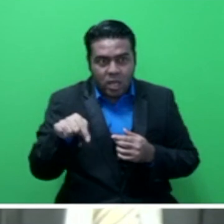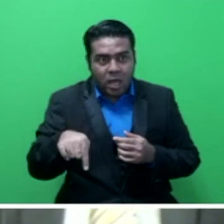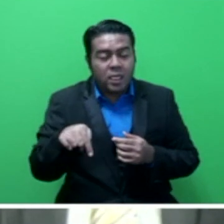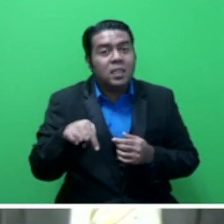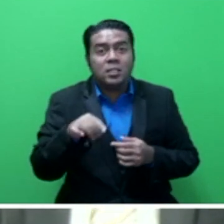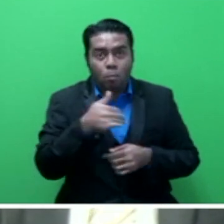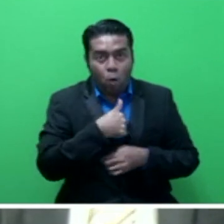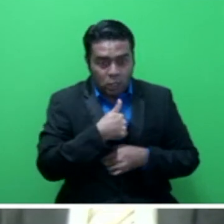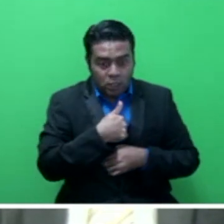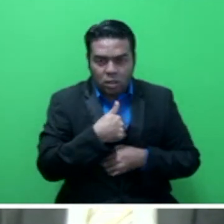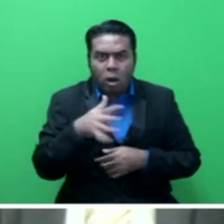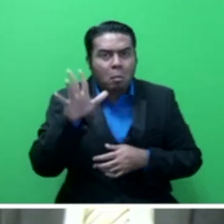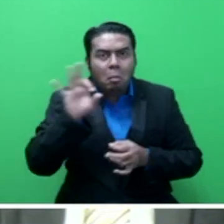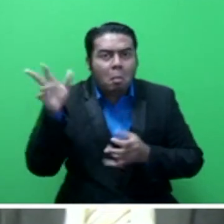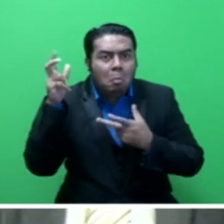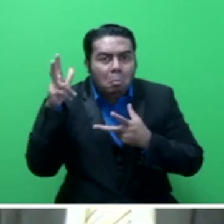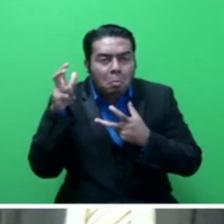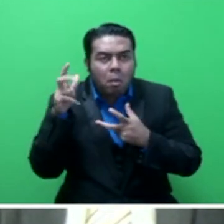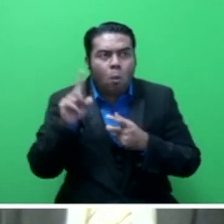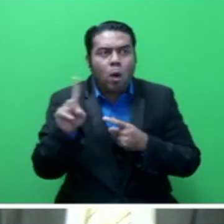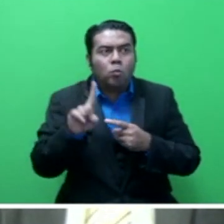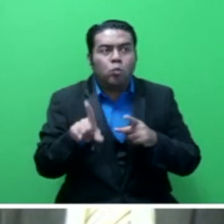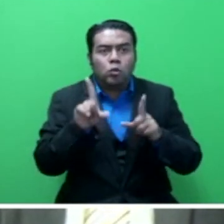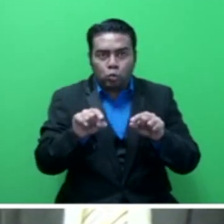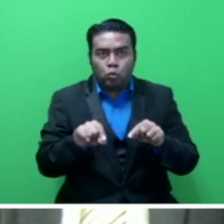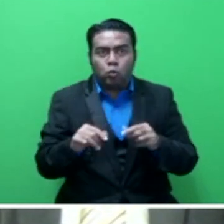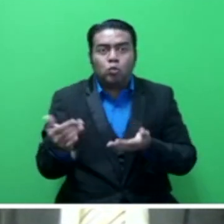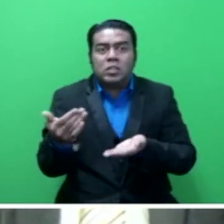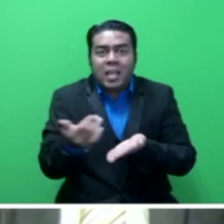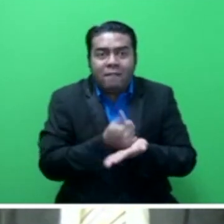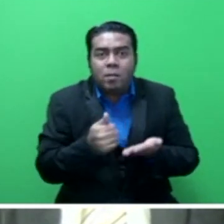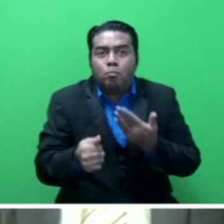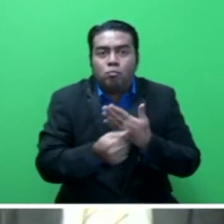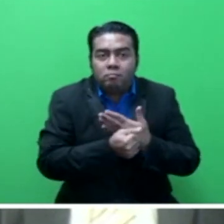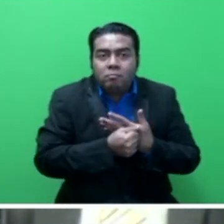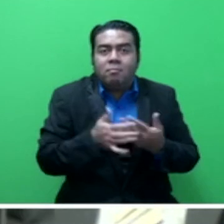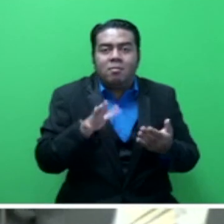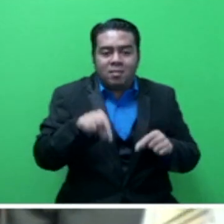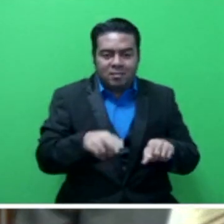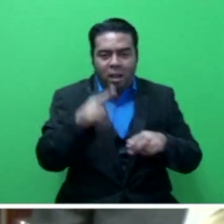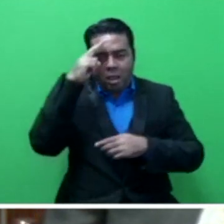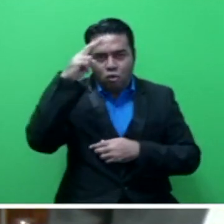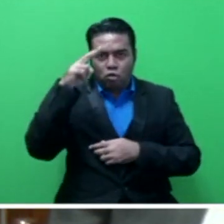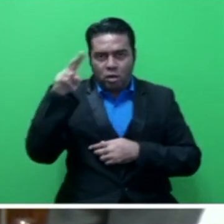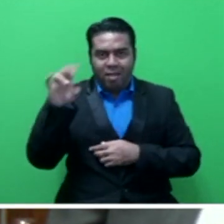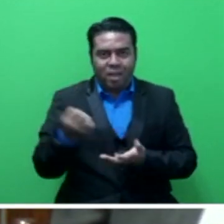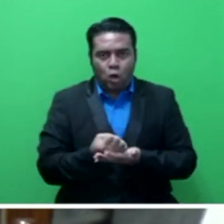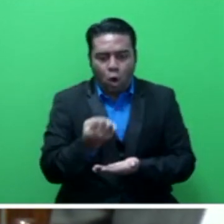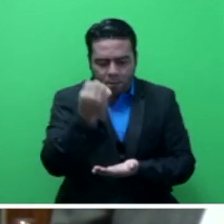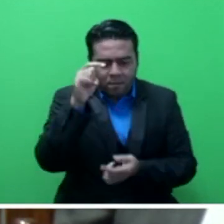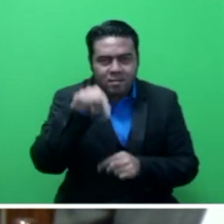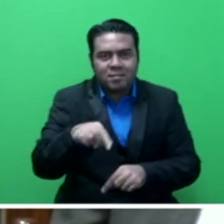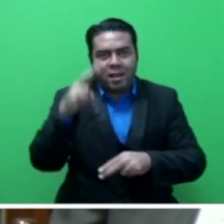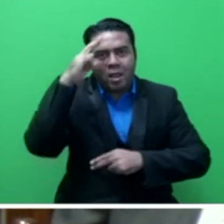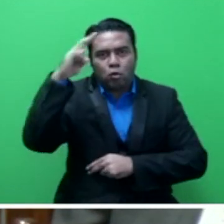listen to what we are going to do to save this nation and the economy of this nation.